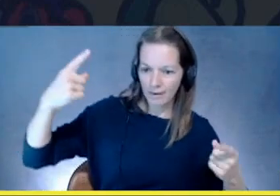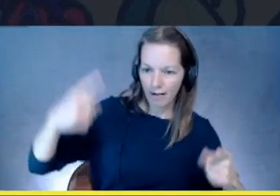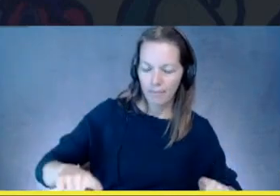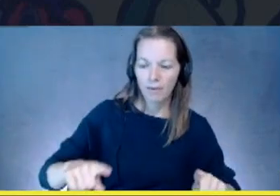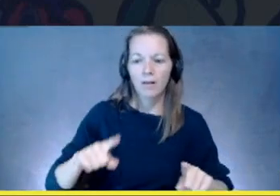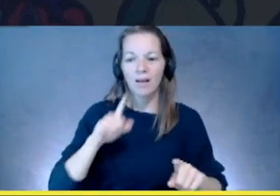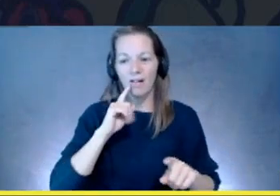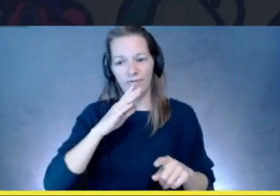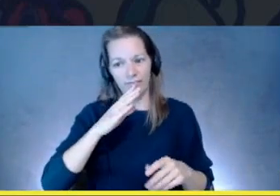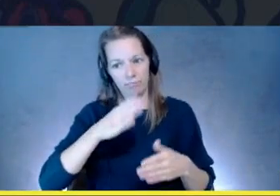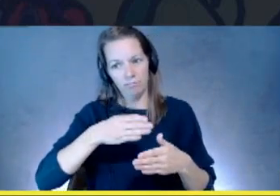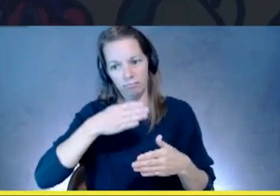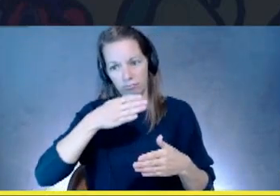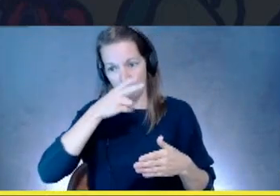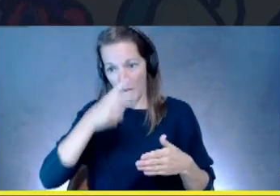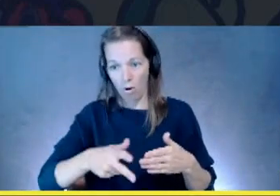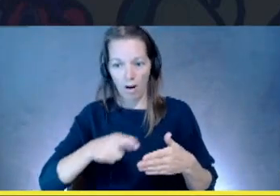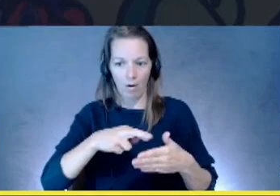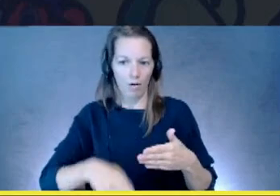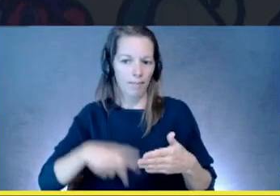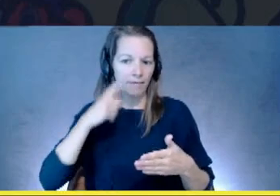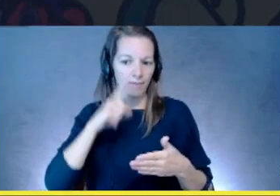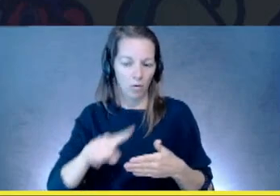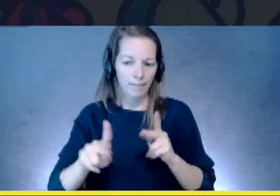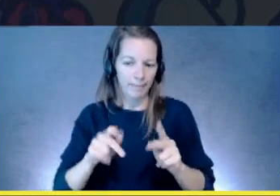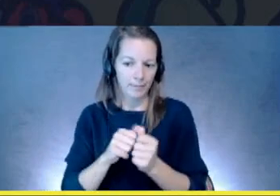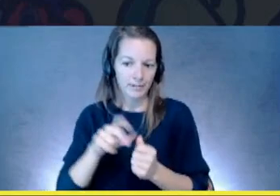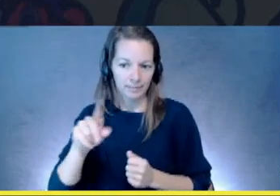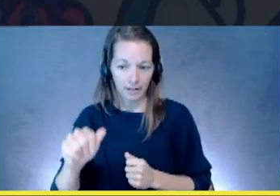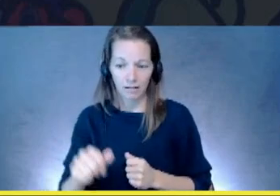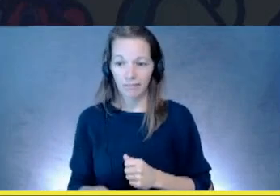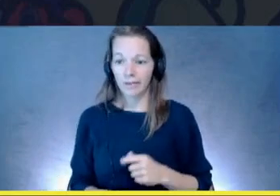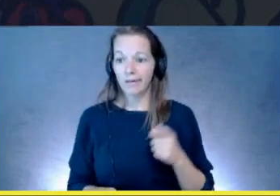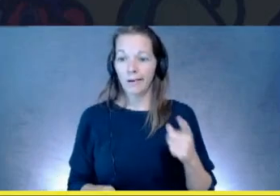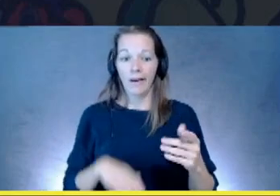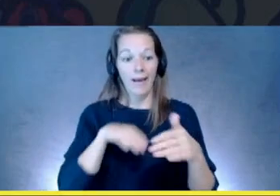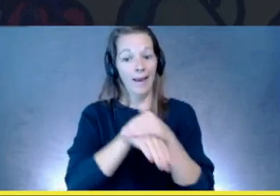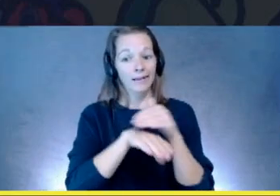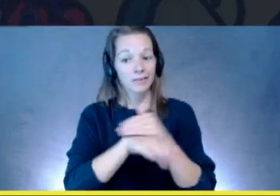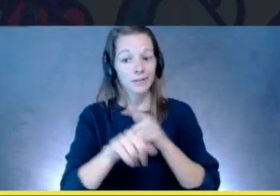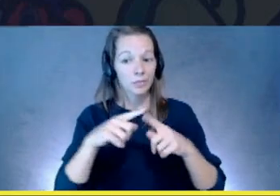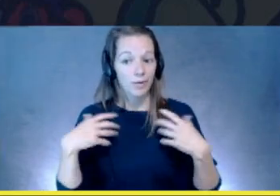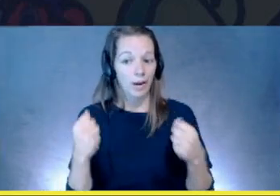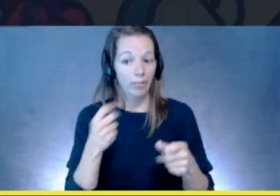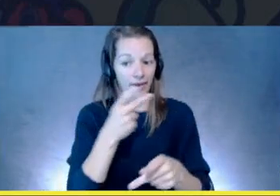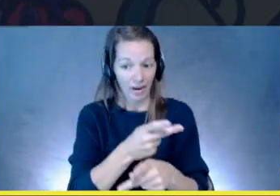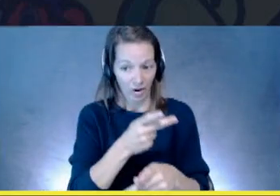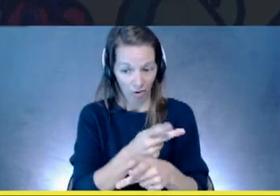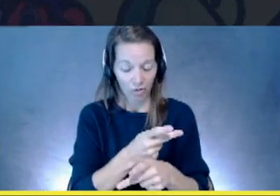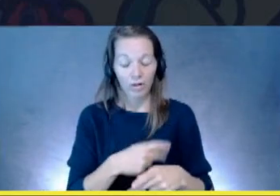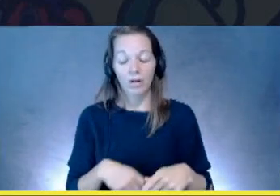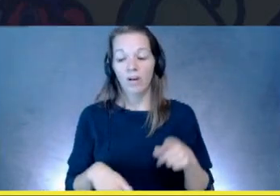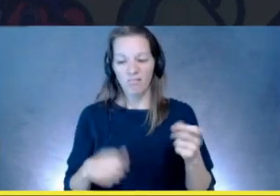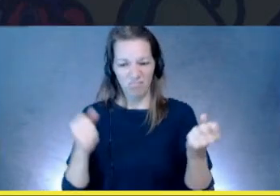disabilities. There are disparities in equitable access to health care, as Dr. Izoni and later Dr. Lagu have